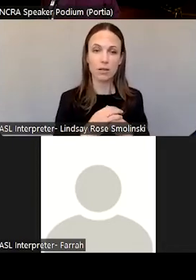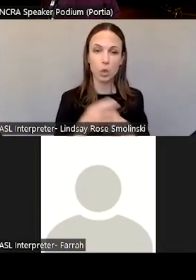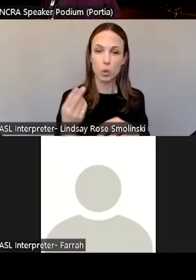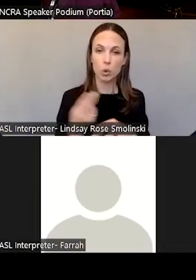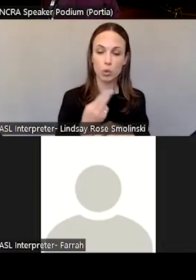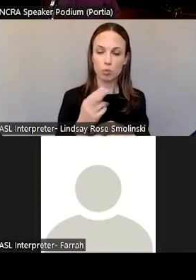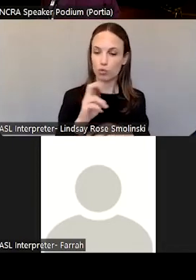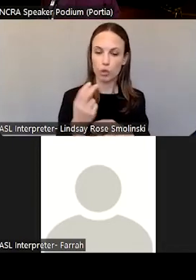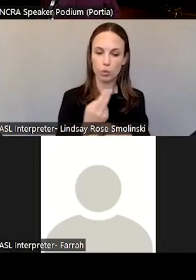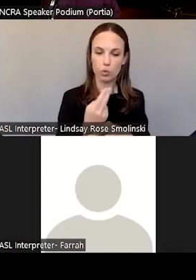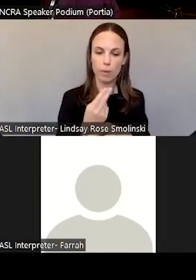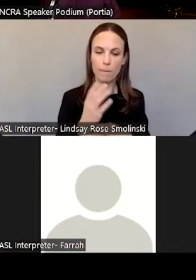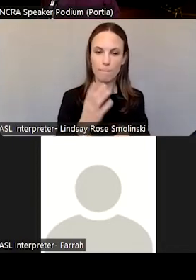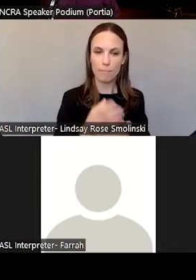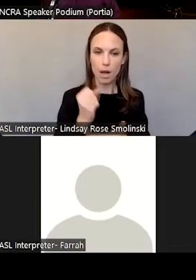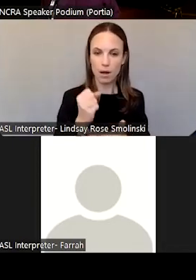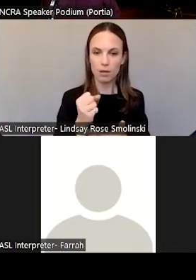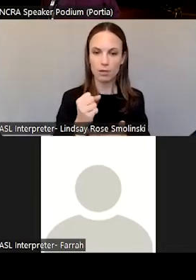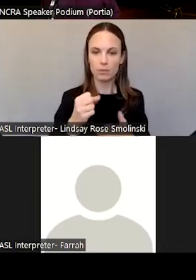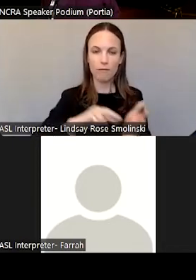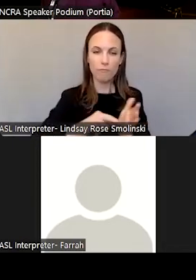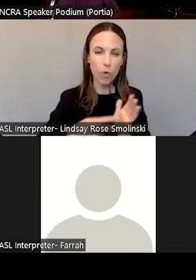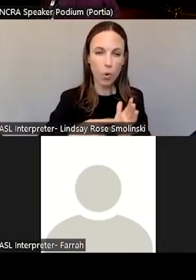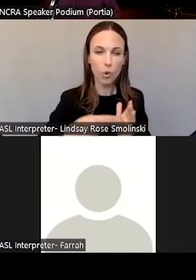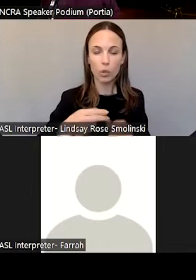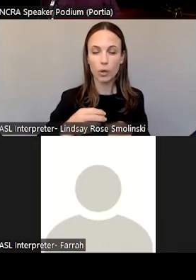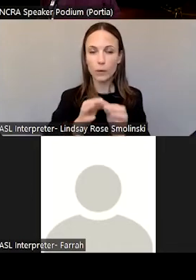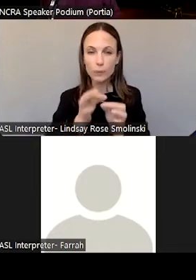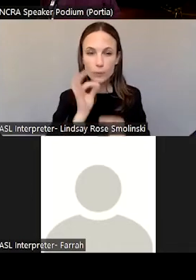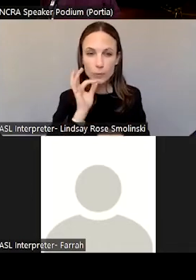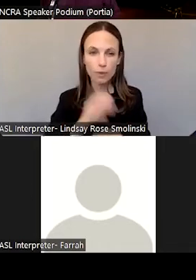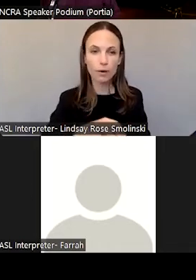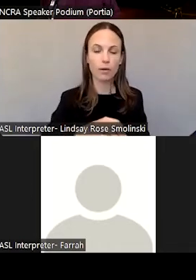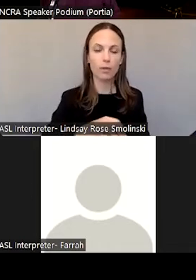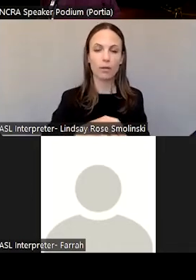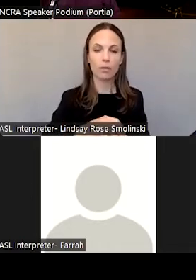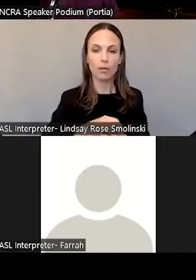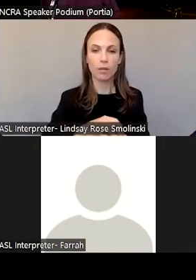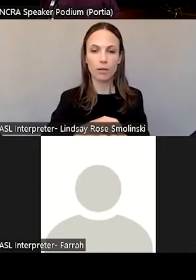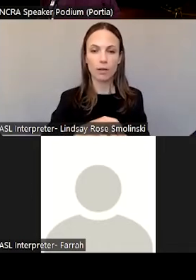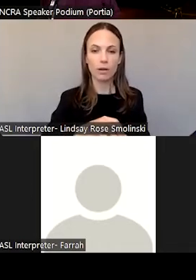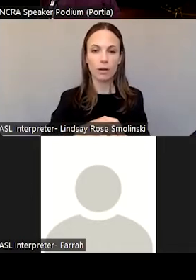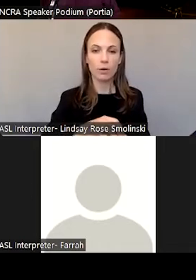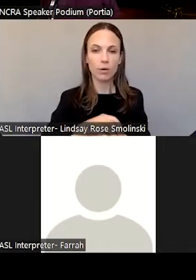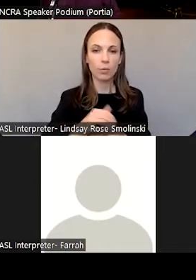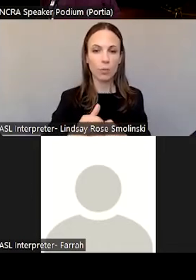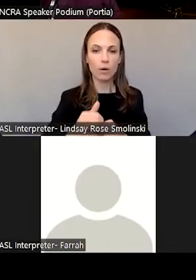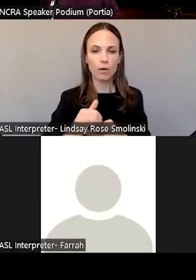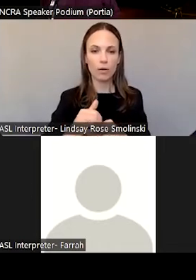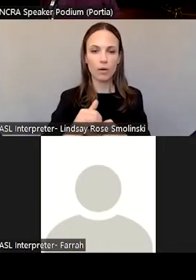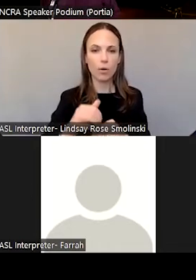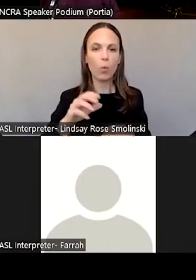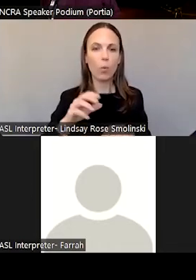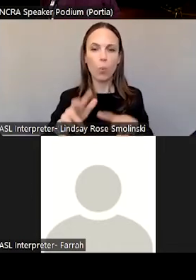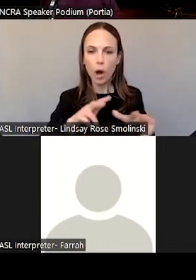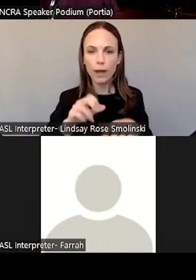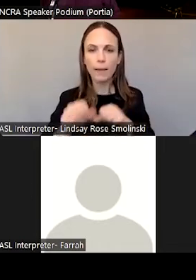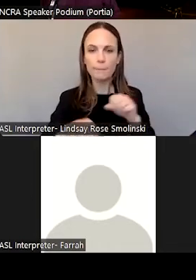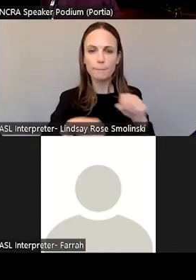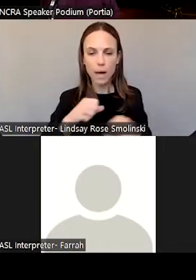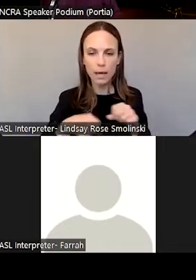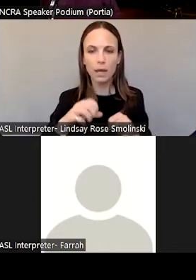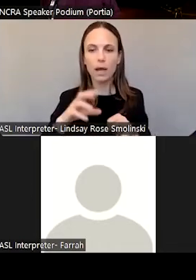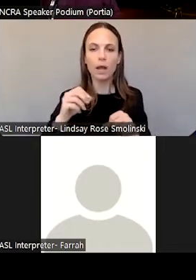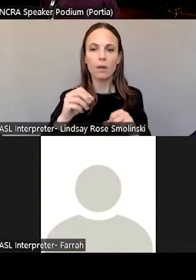bottles, utensils, straws, refusing single-use disposable items, walking, biking, carpooling,